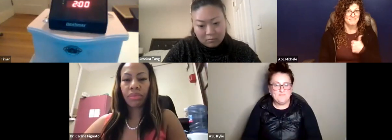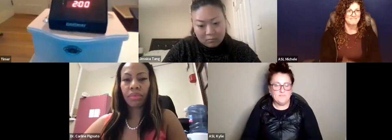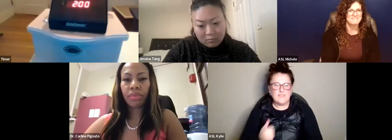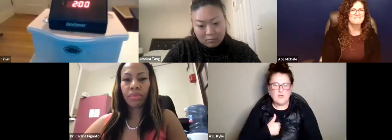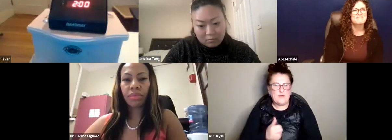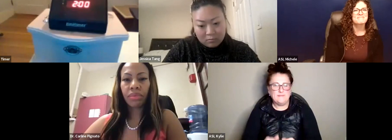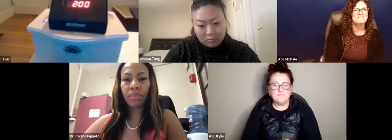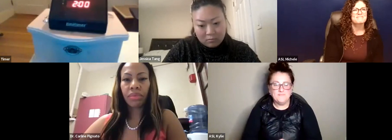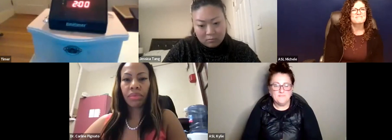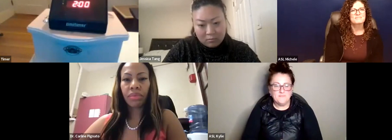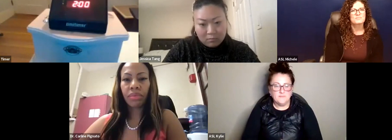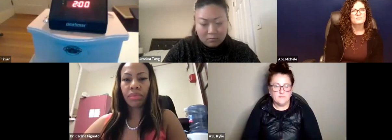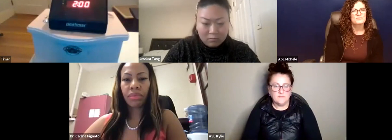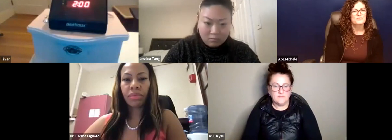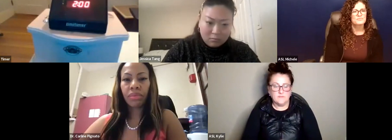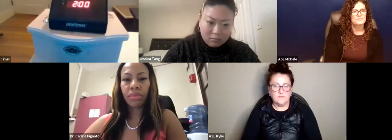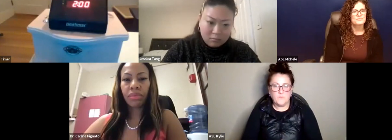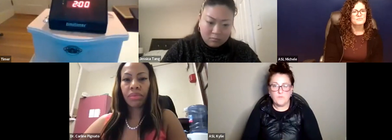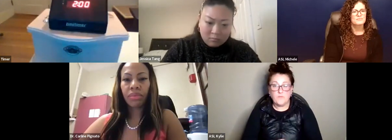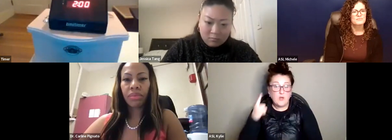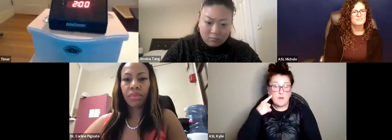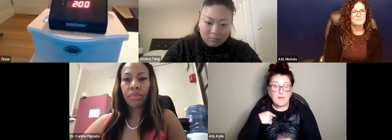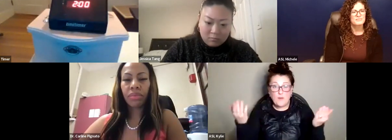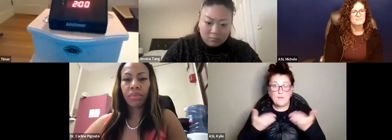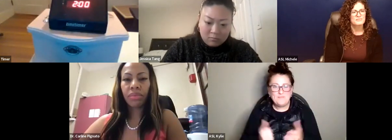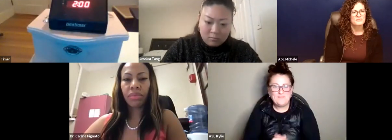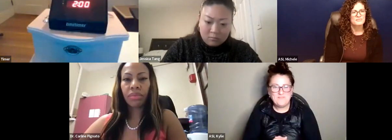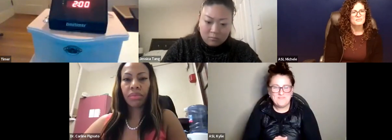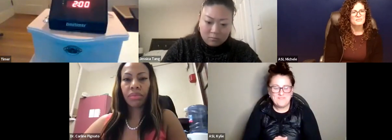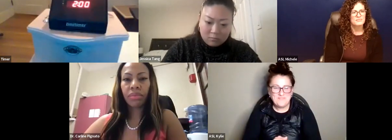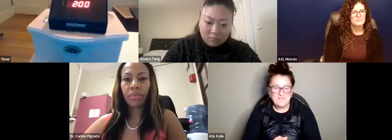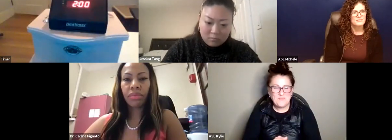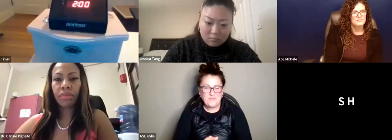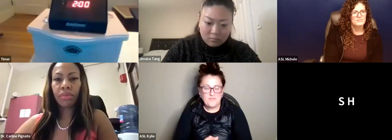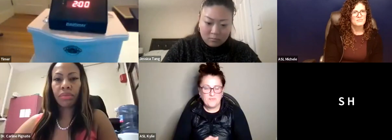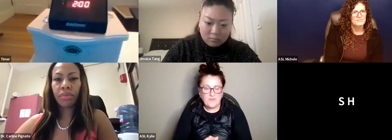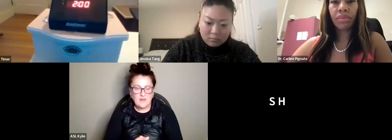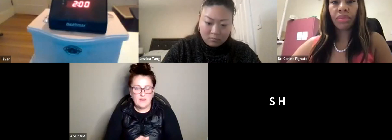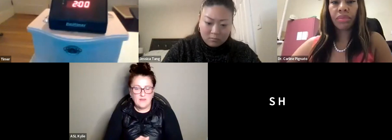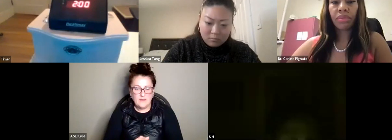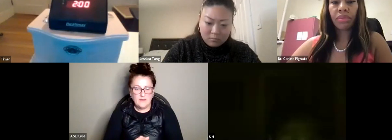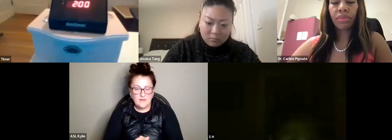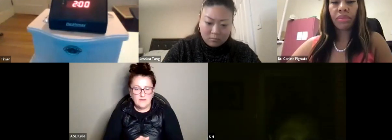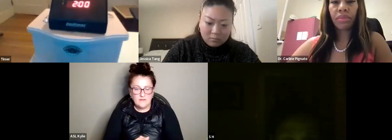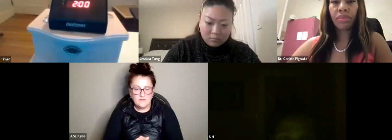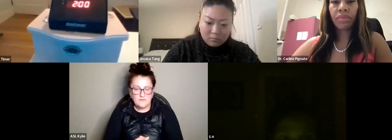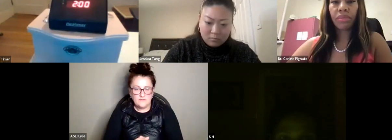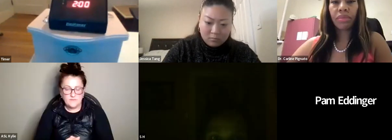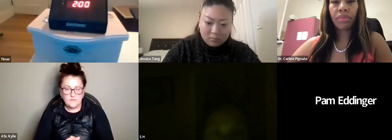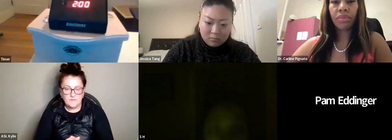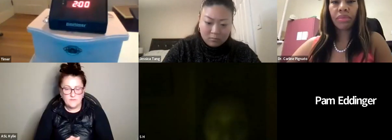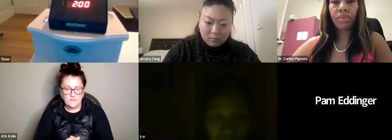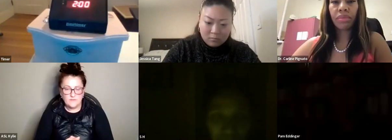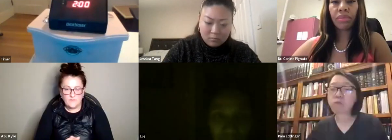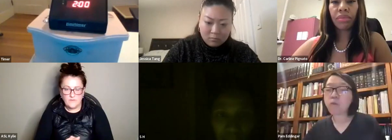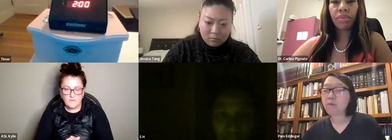Hello, can you hear me? Yes, welcome. Okay, hi. All right, I'm going on camera as soon as it